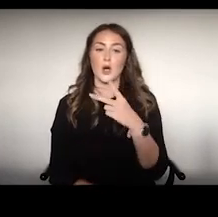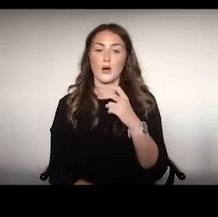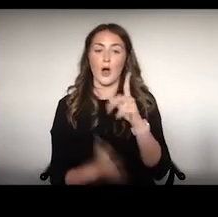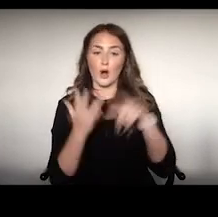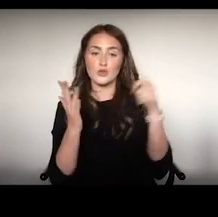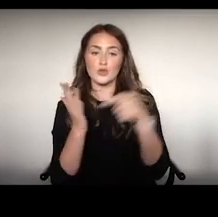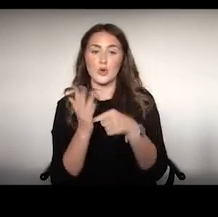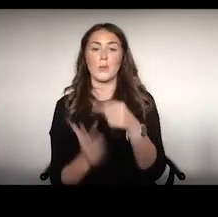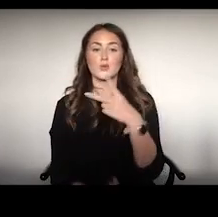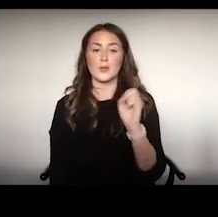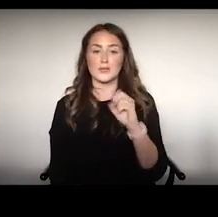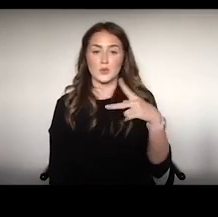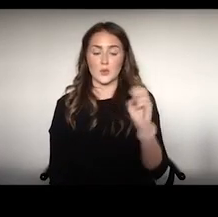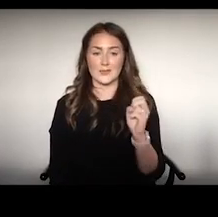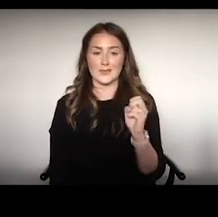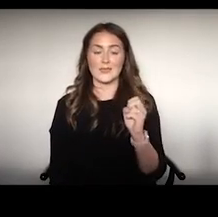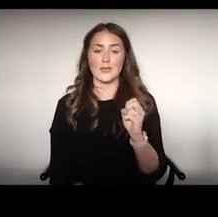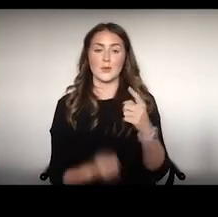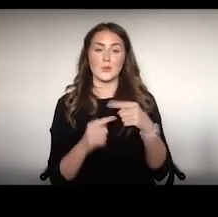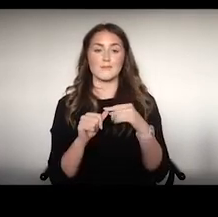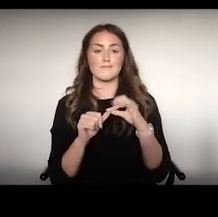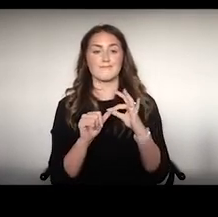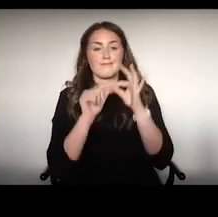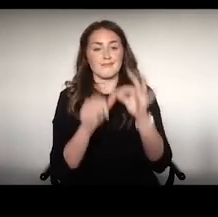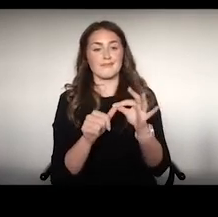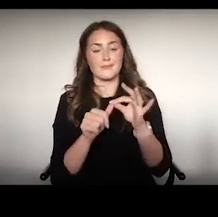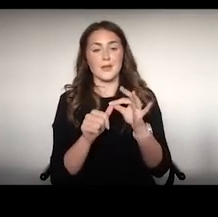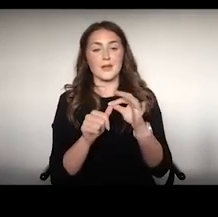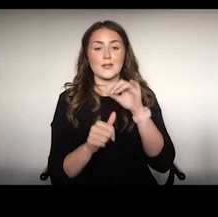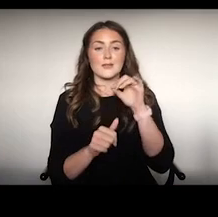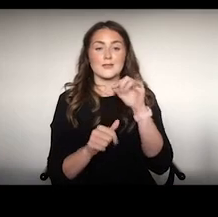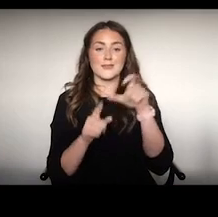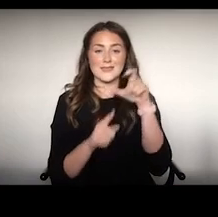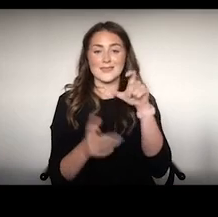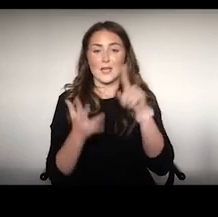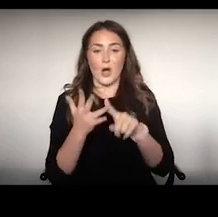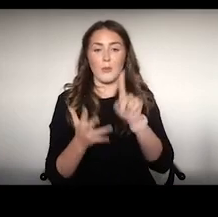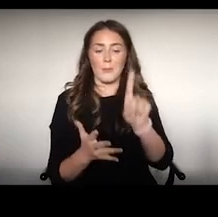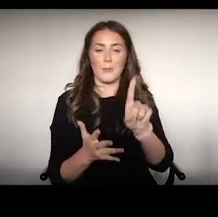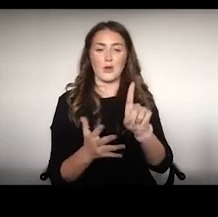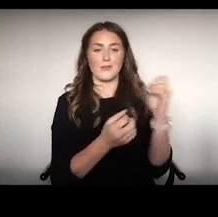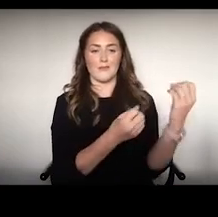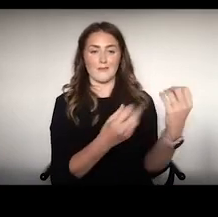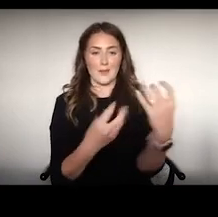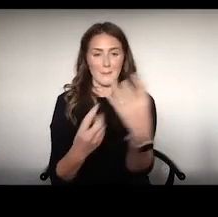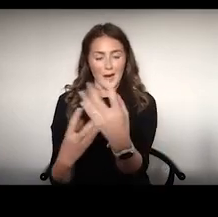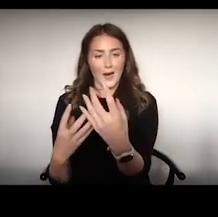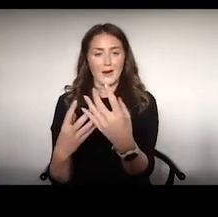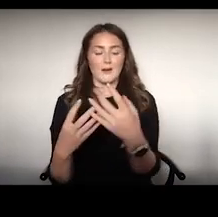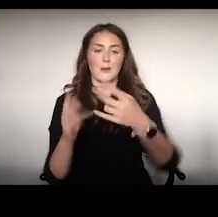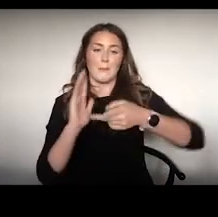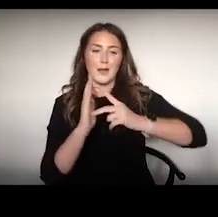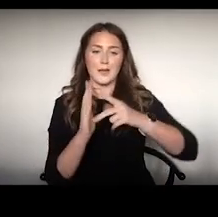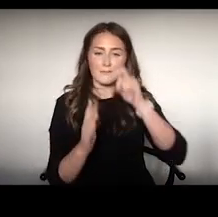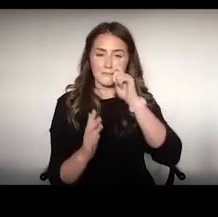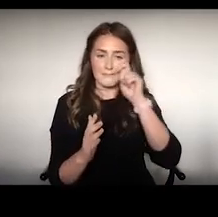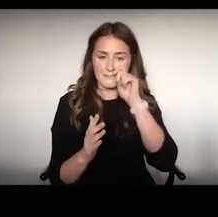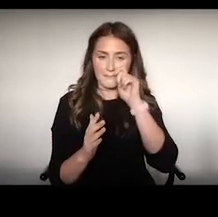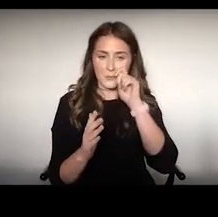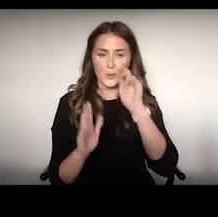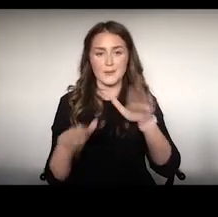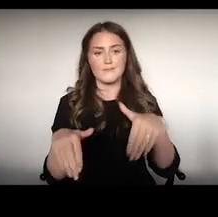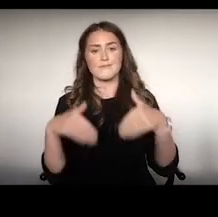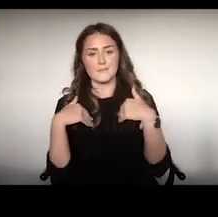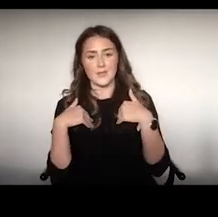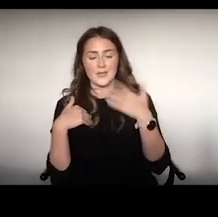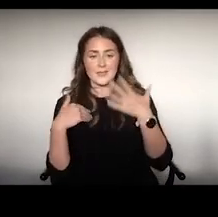or DCO. In October 2020, we submitted an application for a DCO, but